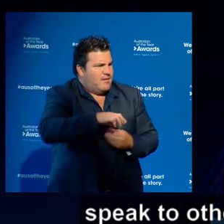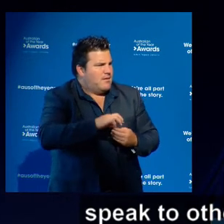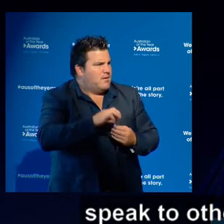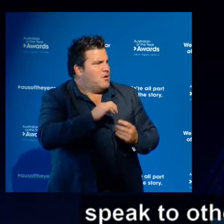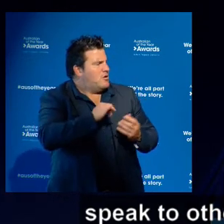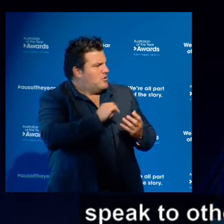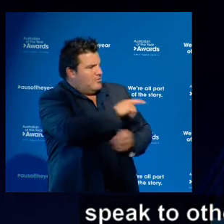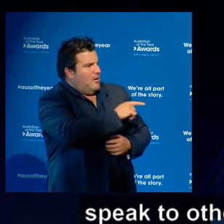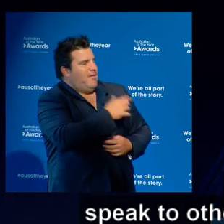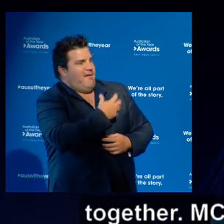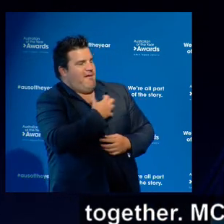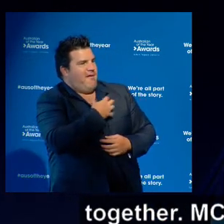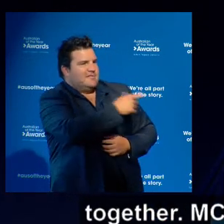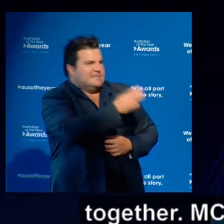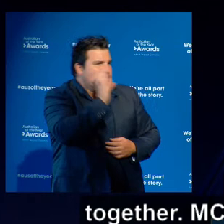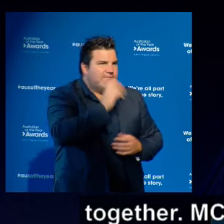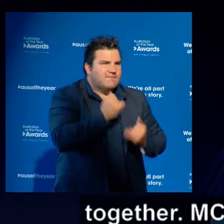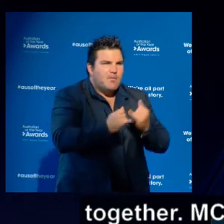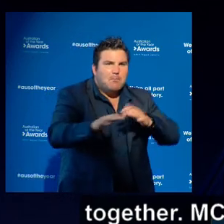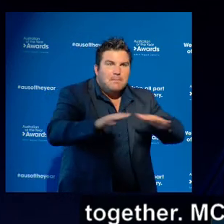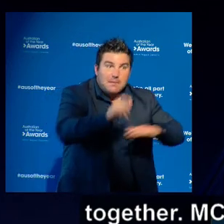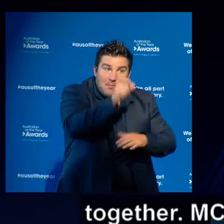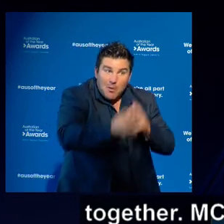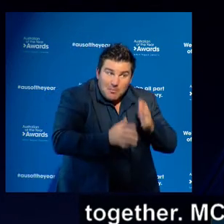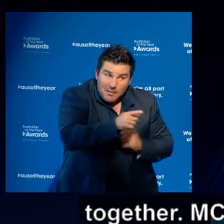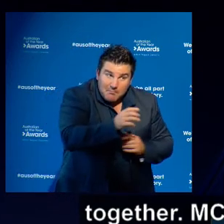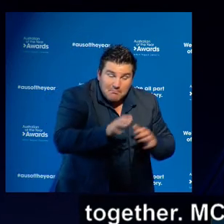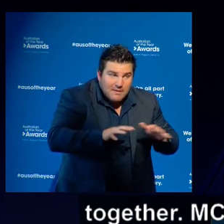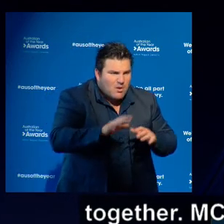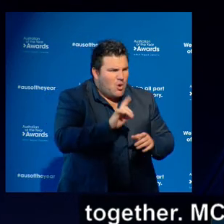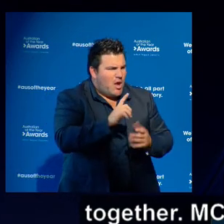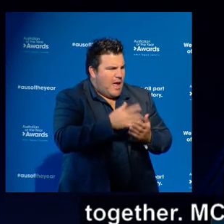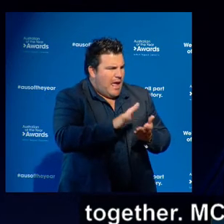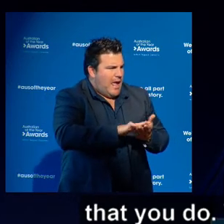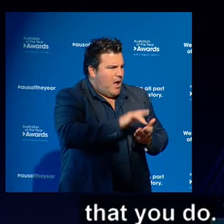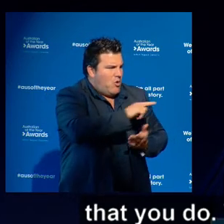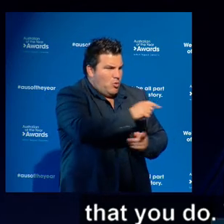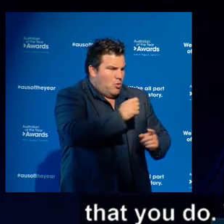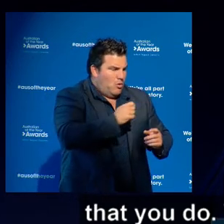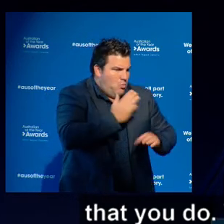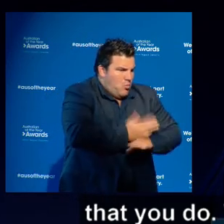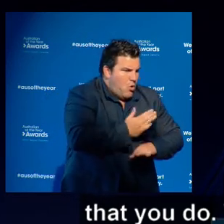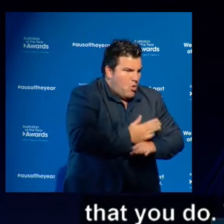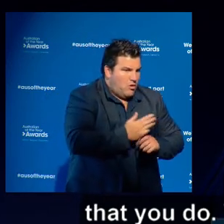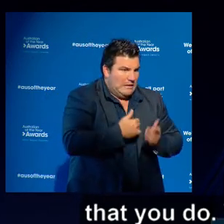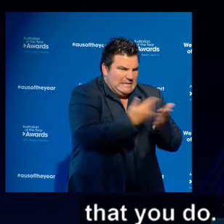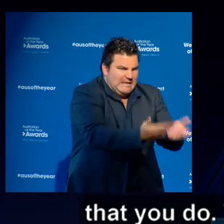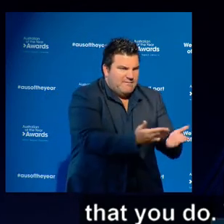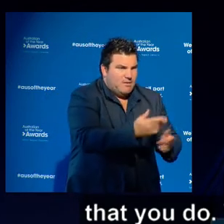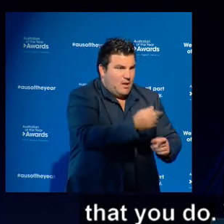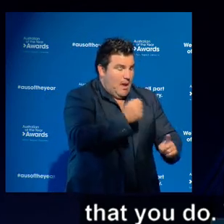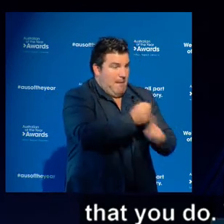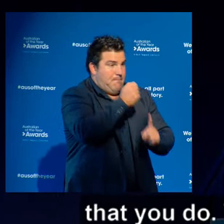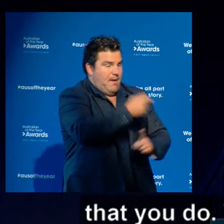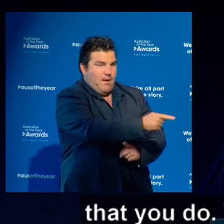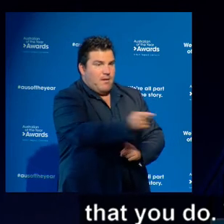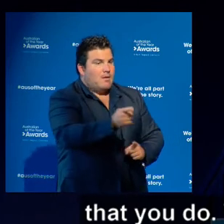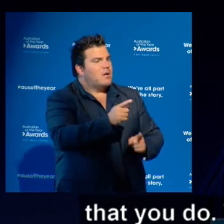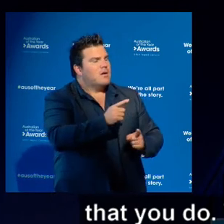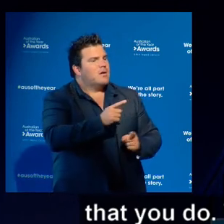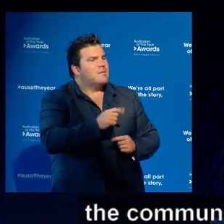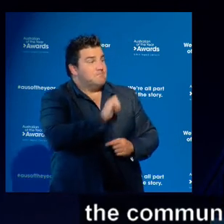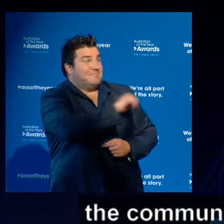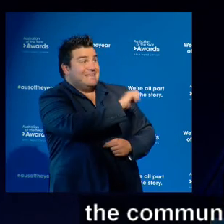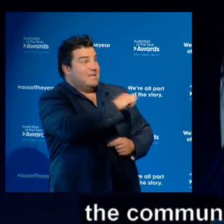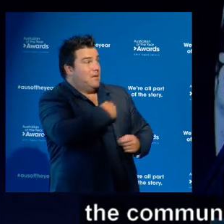do. What kind of impact have you seen that work have on the community? I think anything that just gives a voice to young people